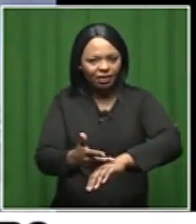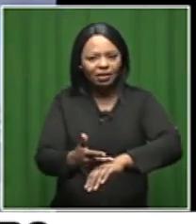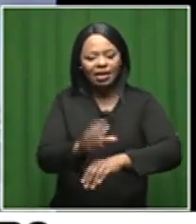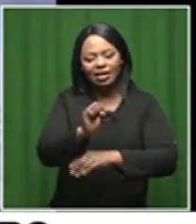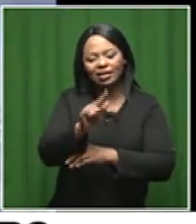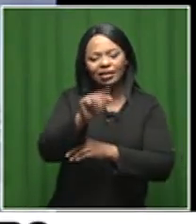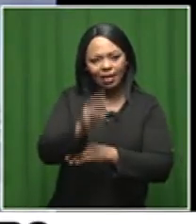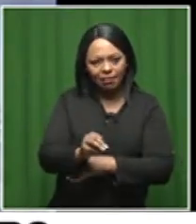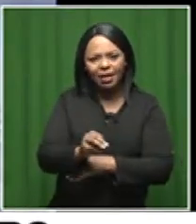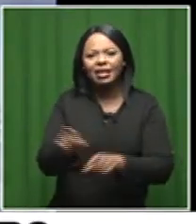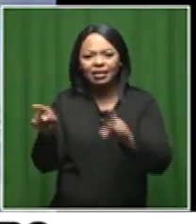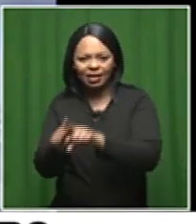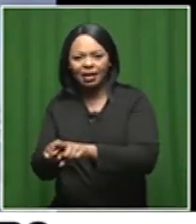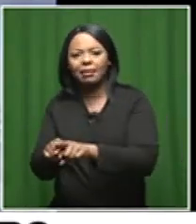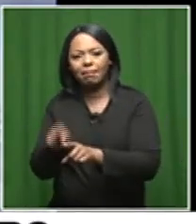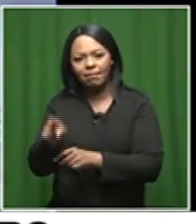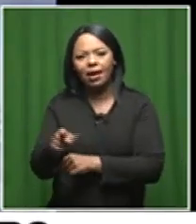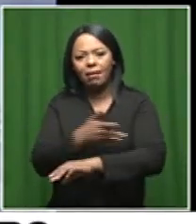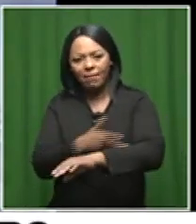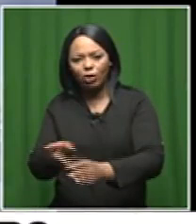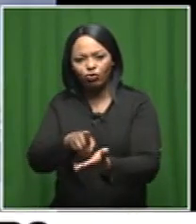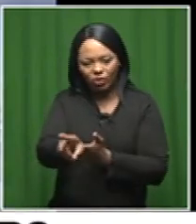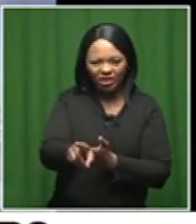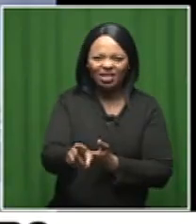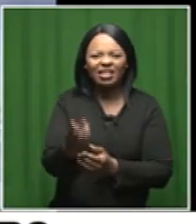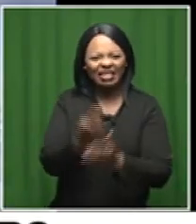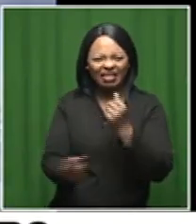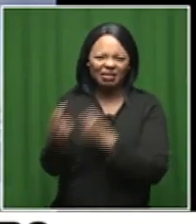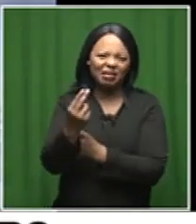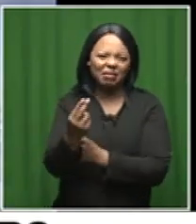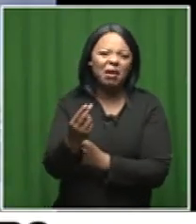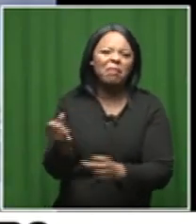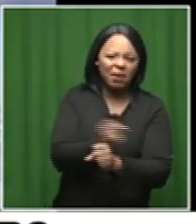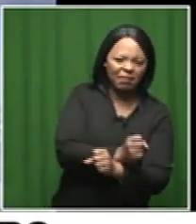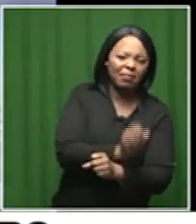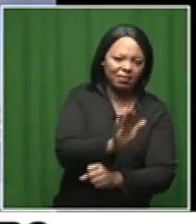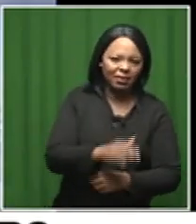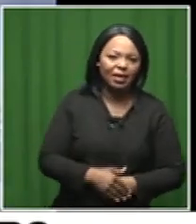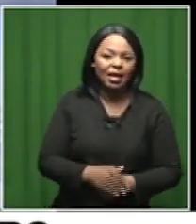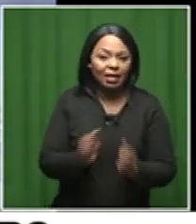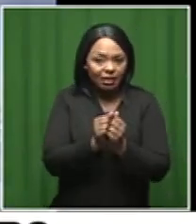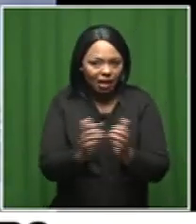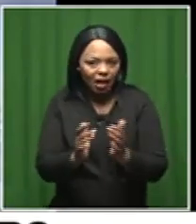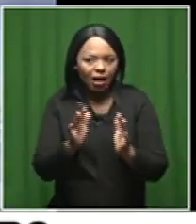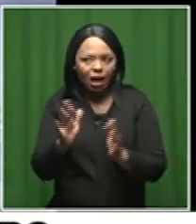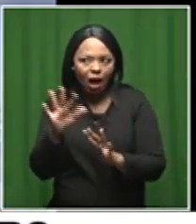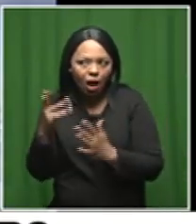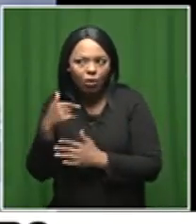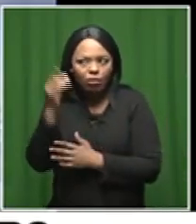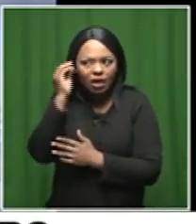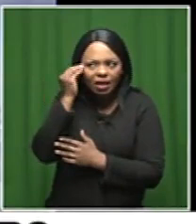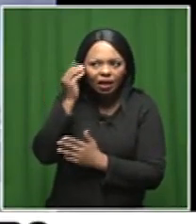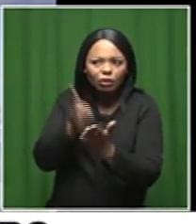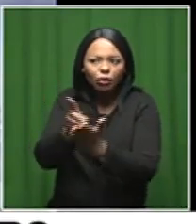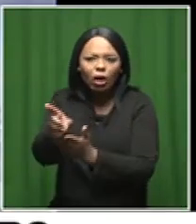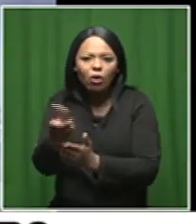similar to a blood donation. So I think it starts with a conversation with the entity you're interested in donating to, whether